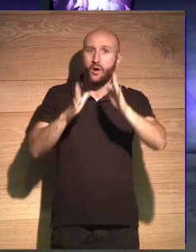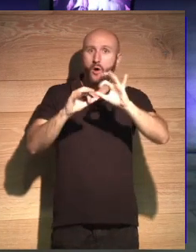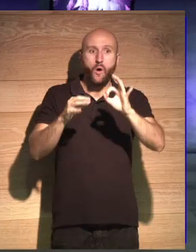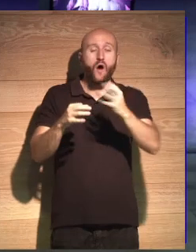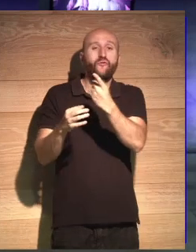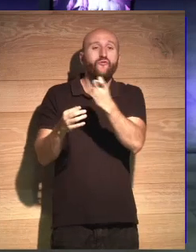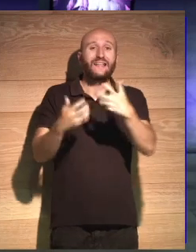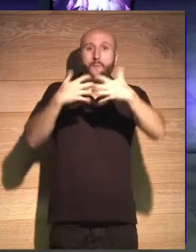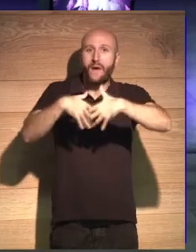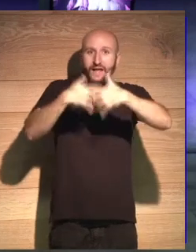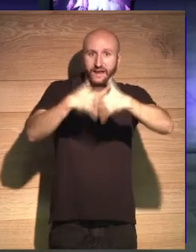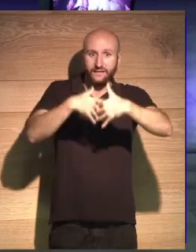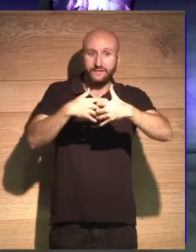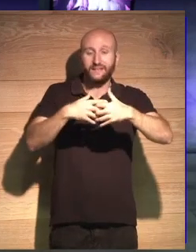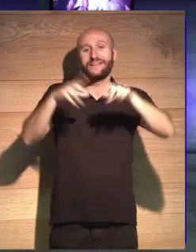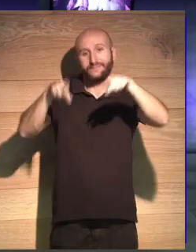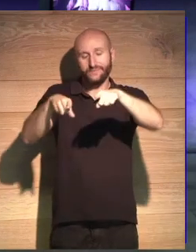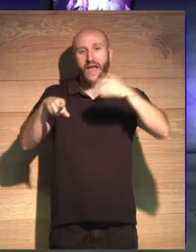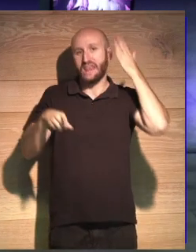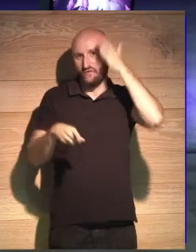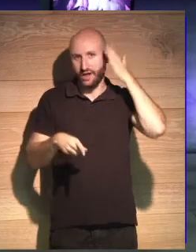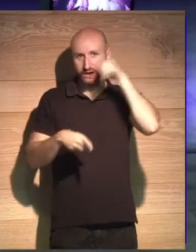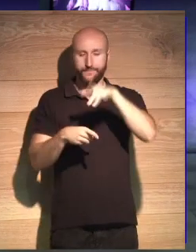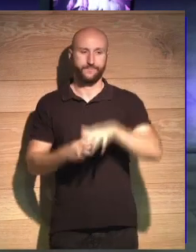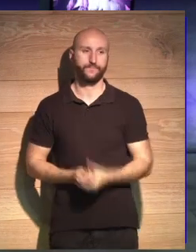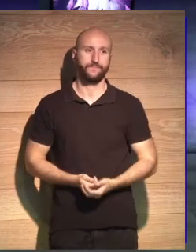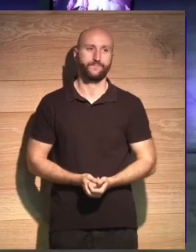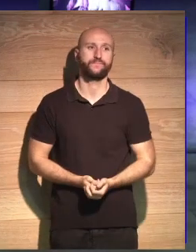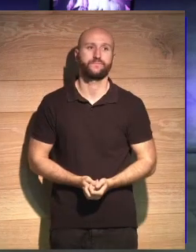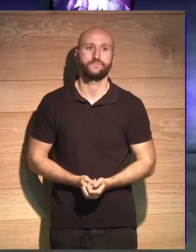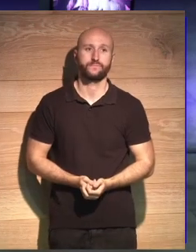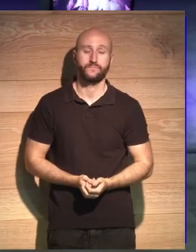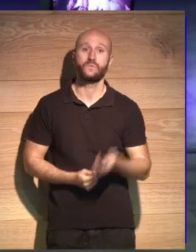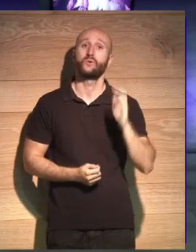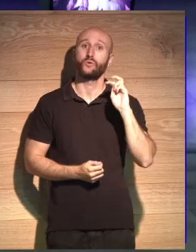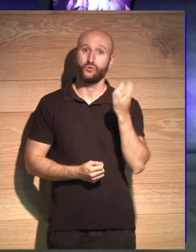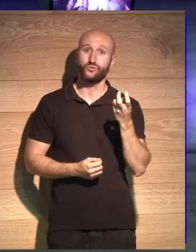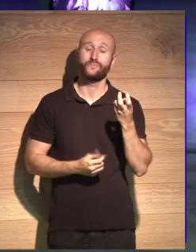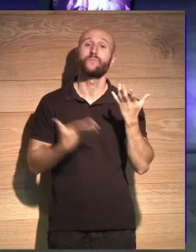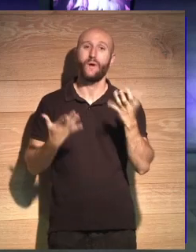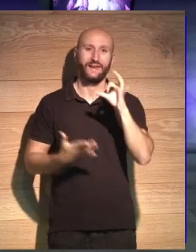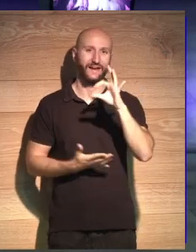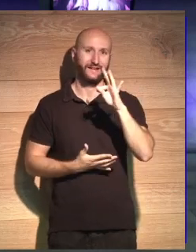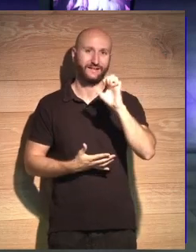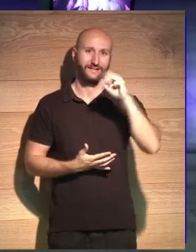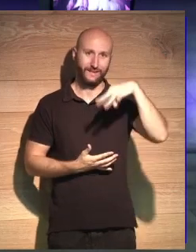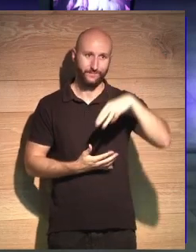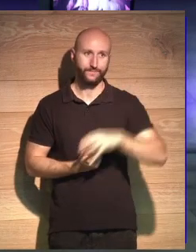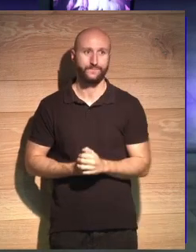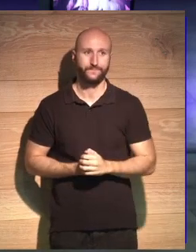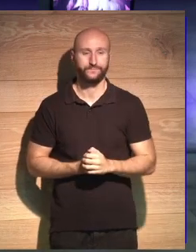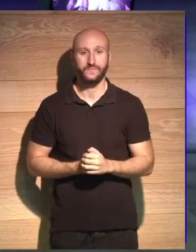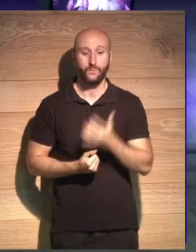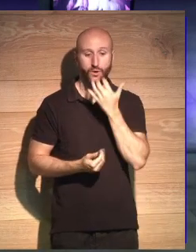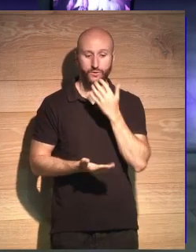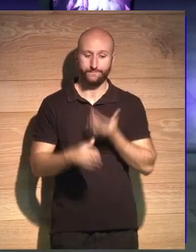still on the schools, and many children do not have a computer for themselves. Something else